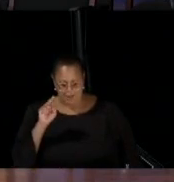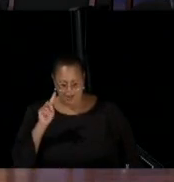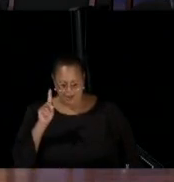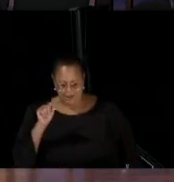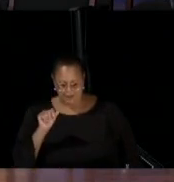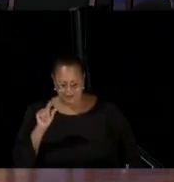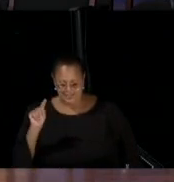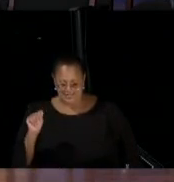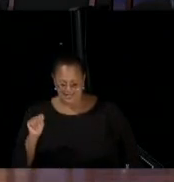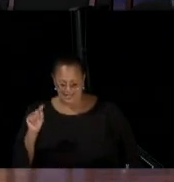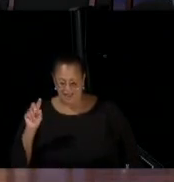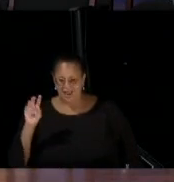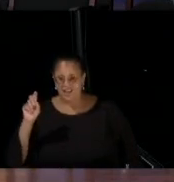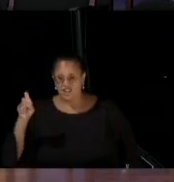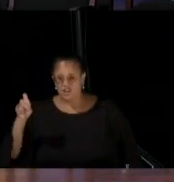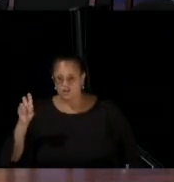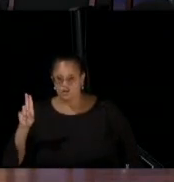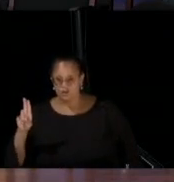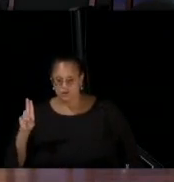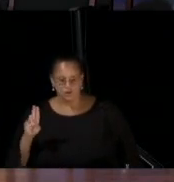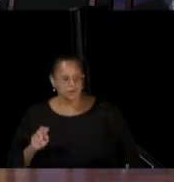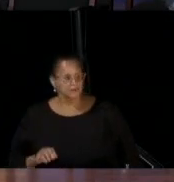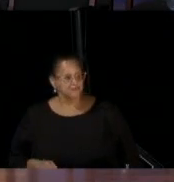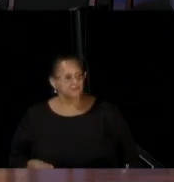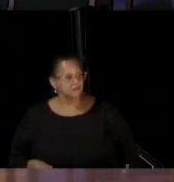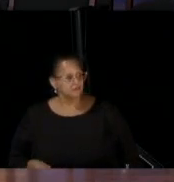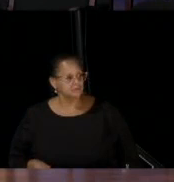Amanda Ting Shu.